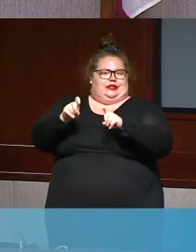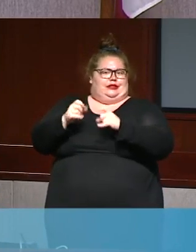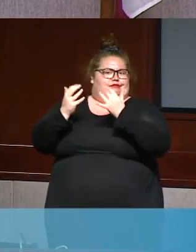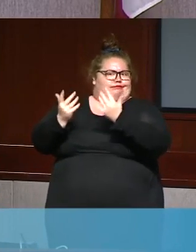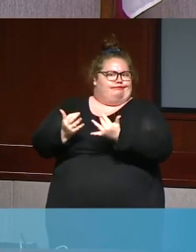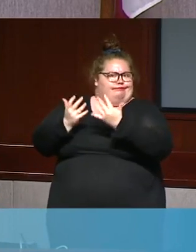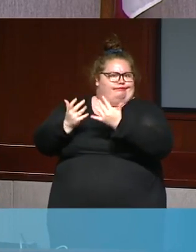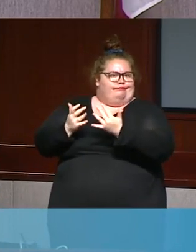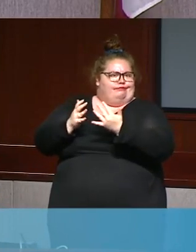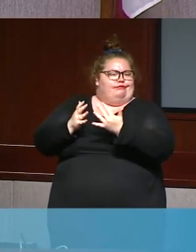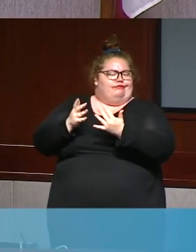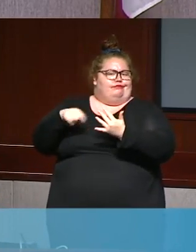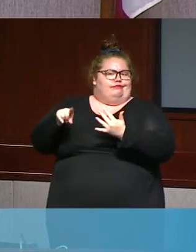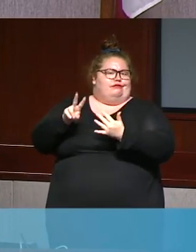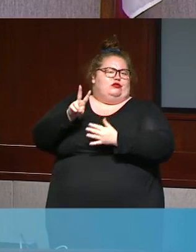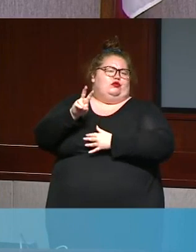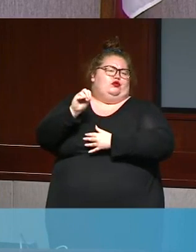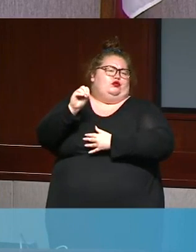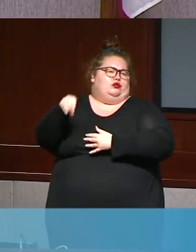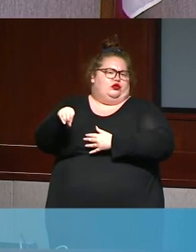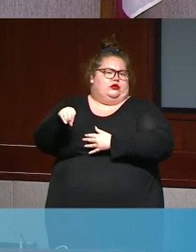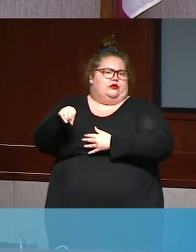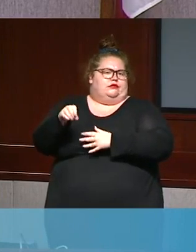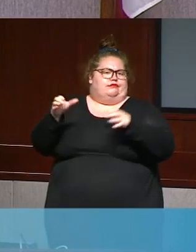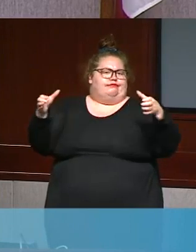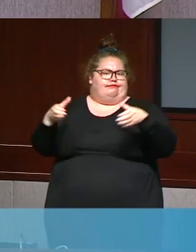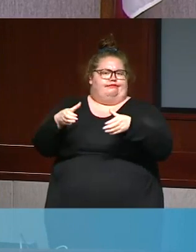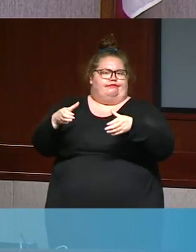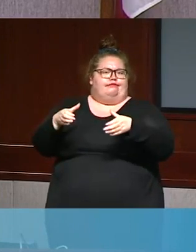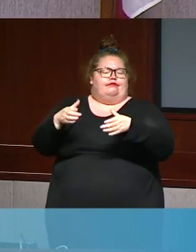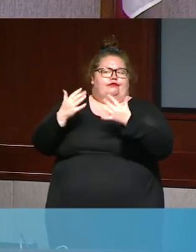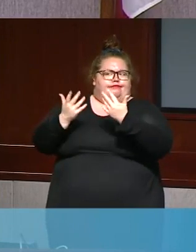2% of those tested.